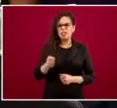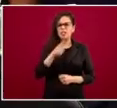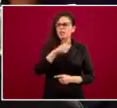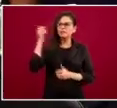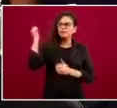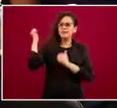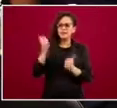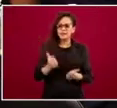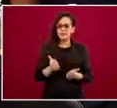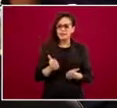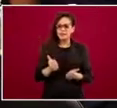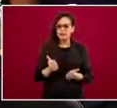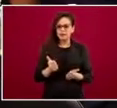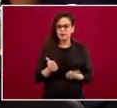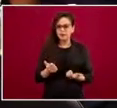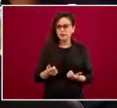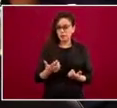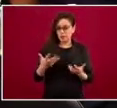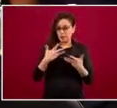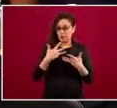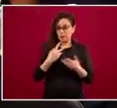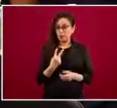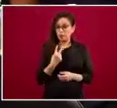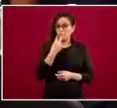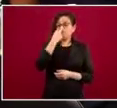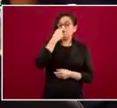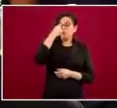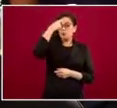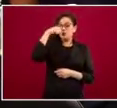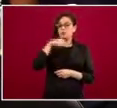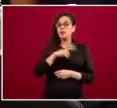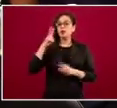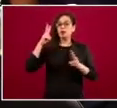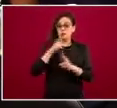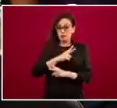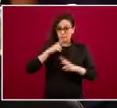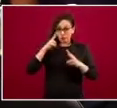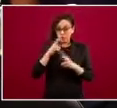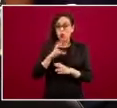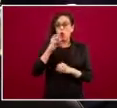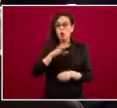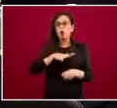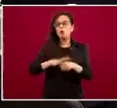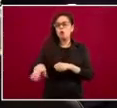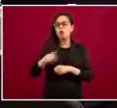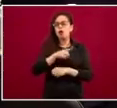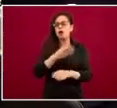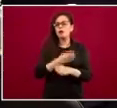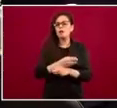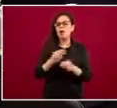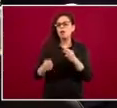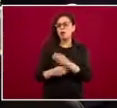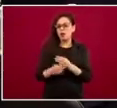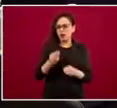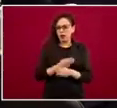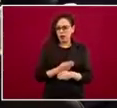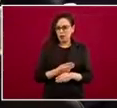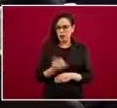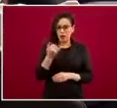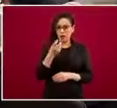Mexico at 9 p.m. What supplies is this plane bringing to us